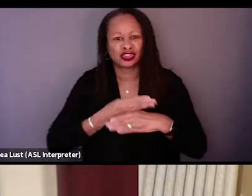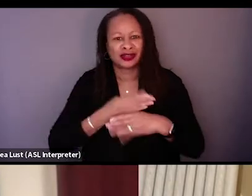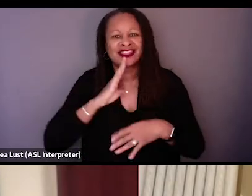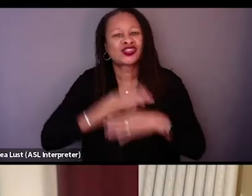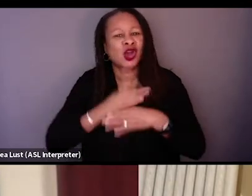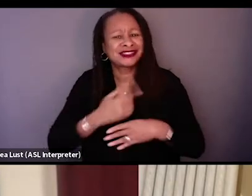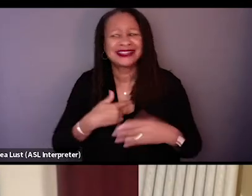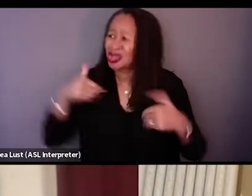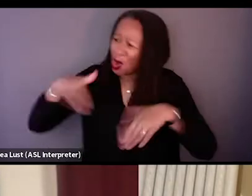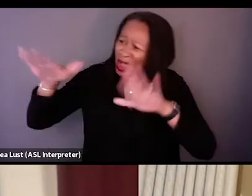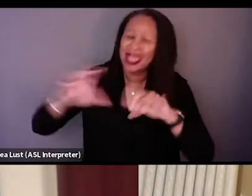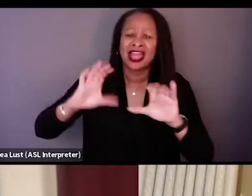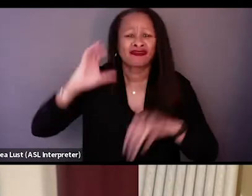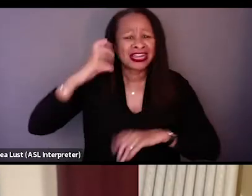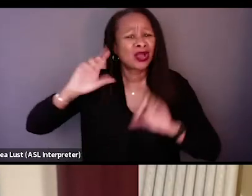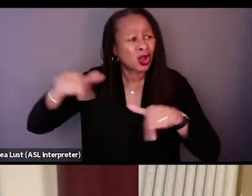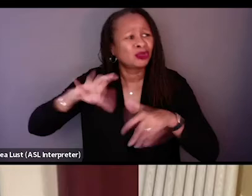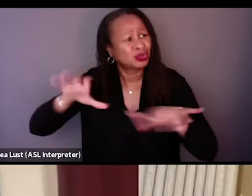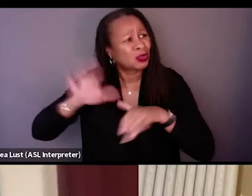and do his show. You're wasting all this time."